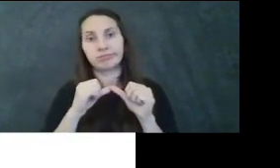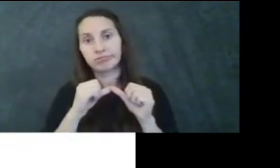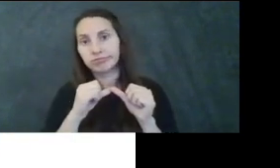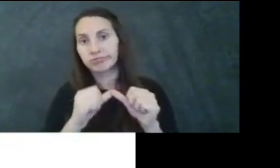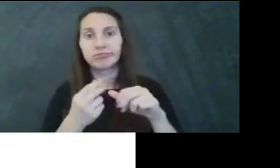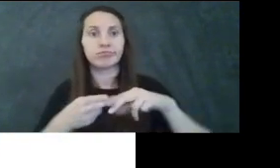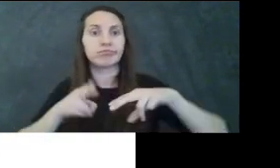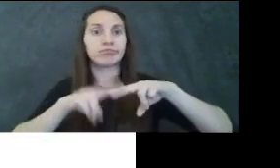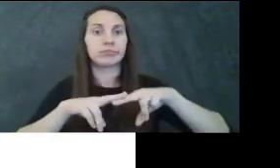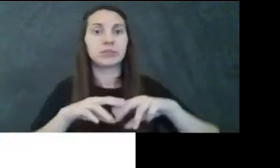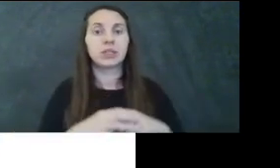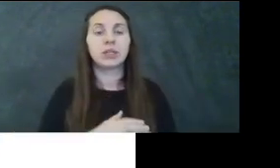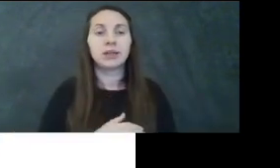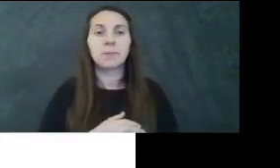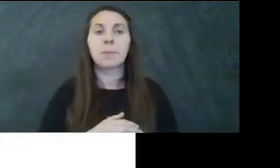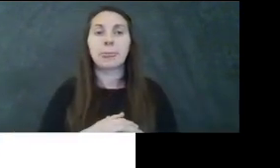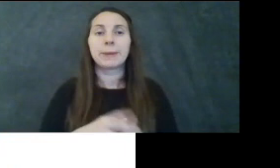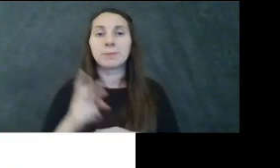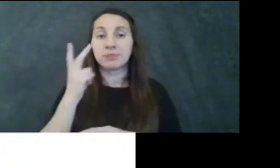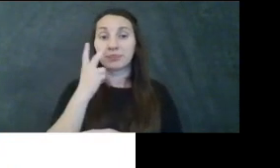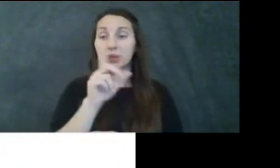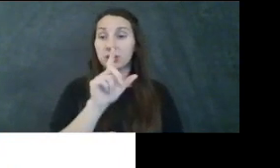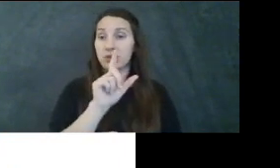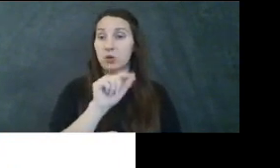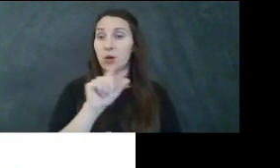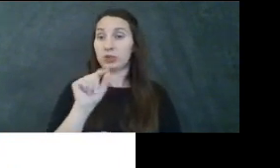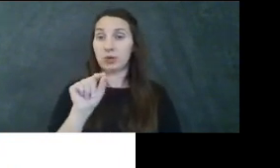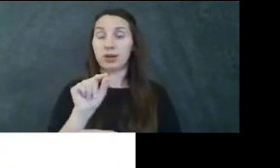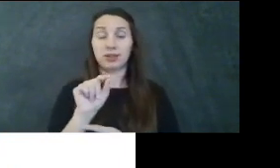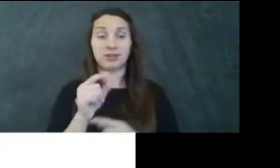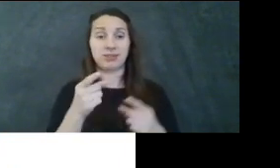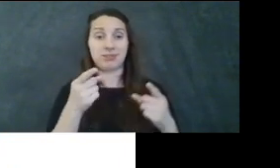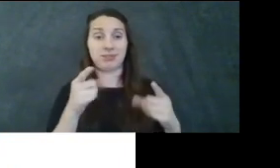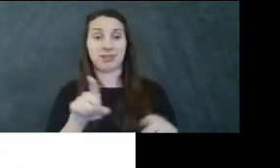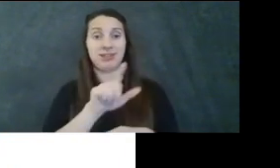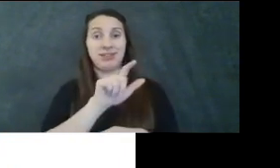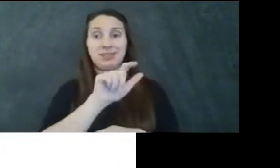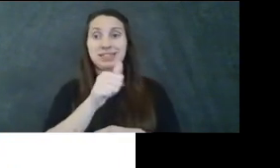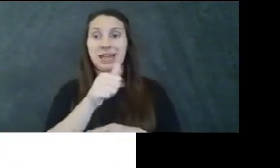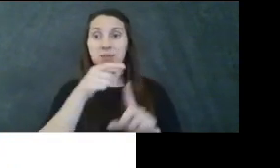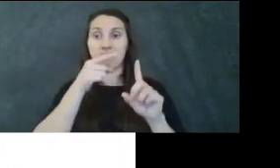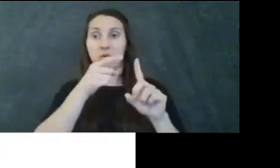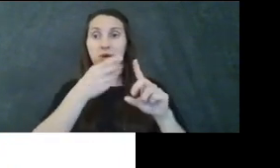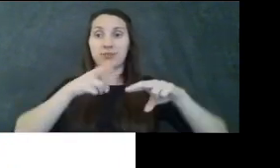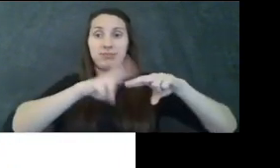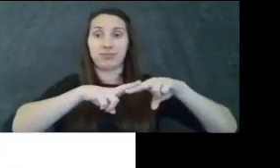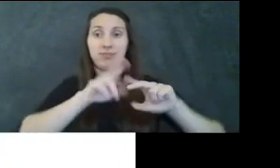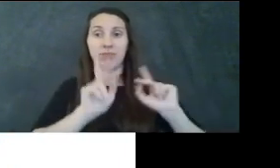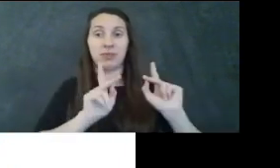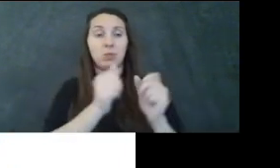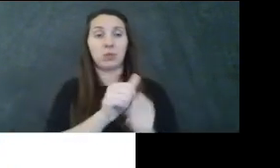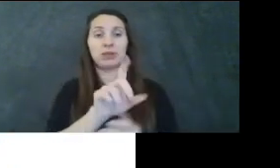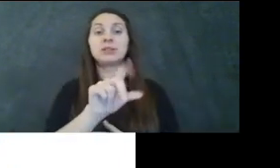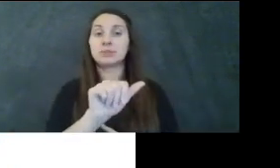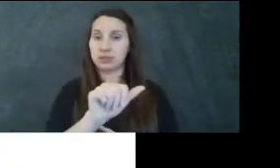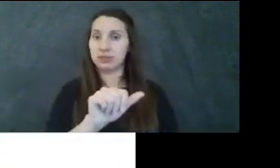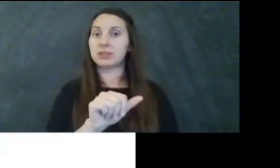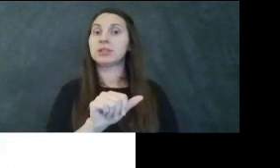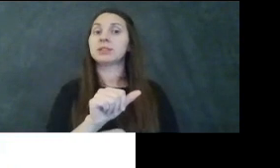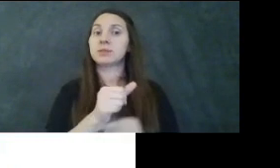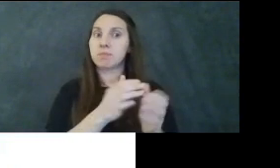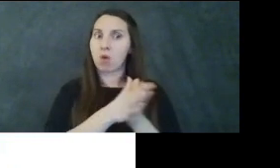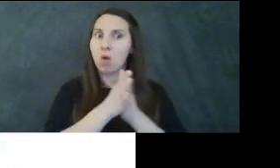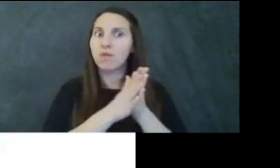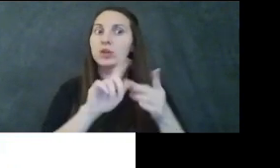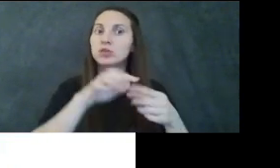And we see that in 2020, there was a 10-point increase among people with disabilities being motivated to